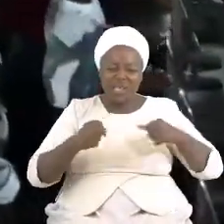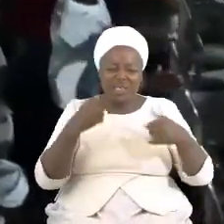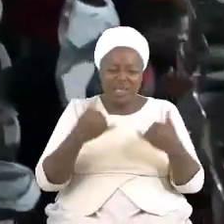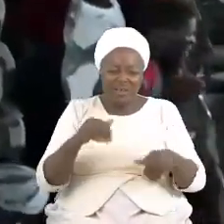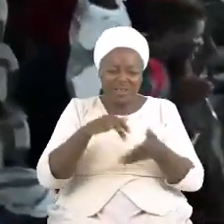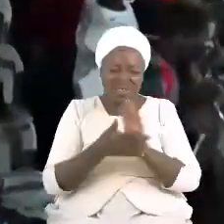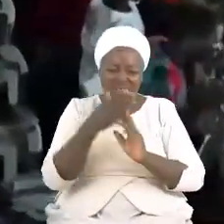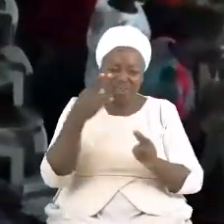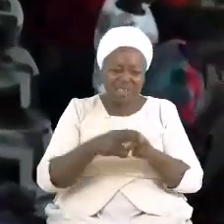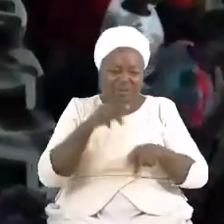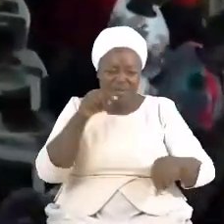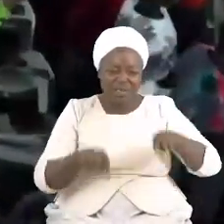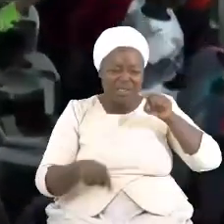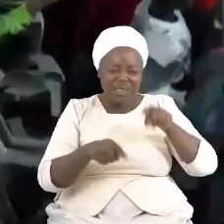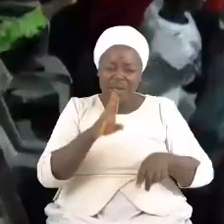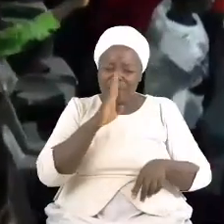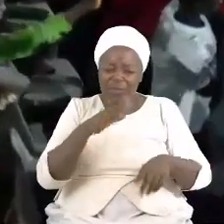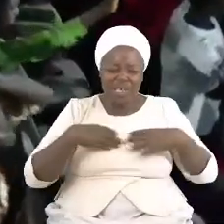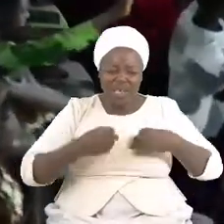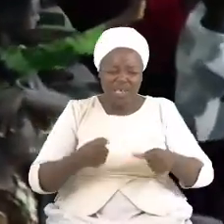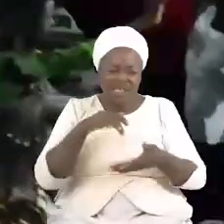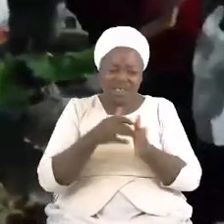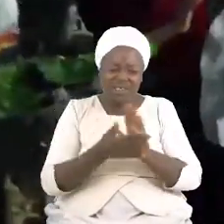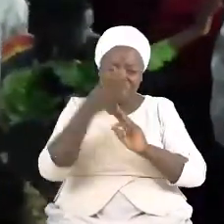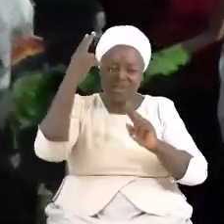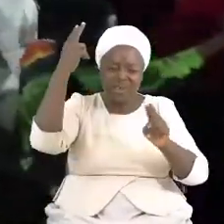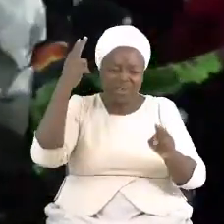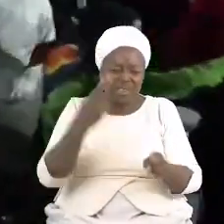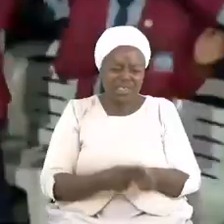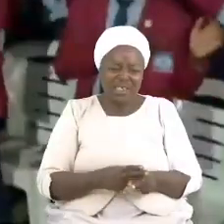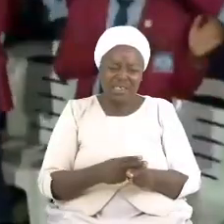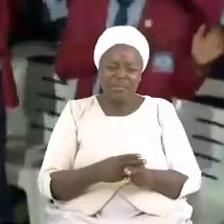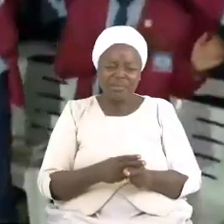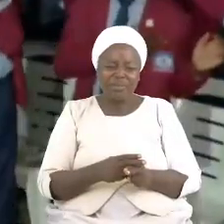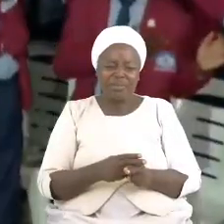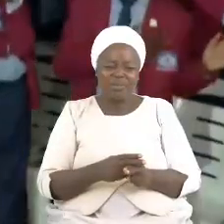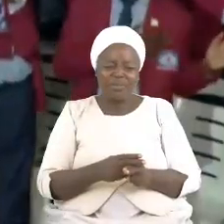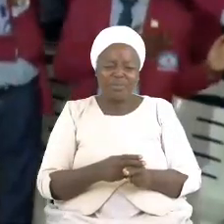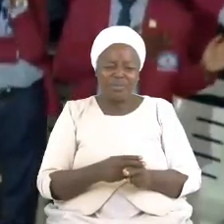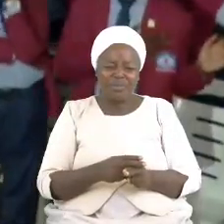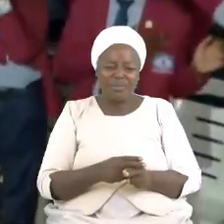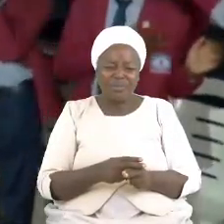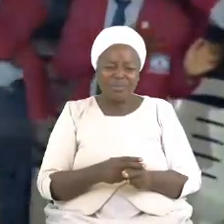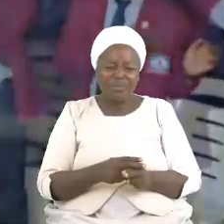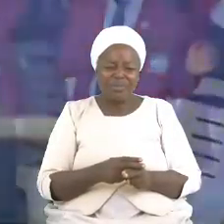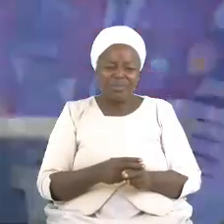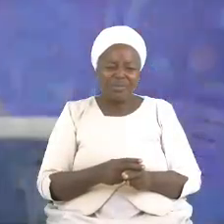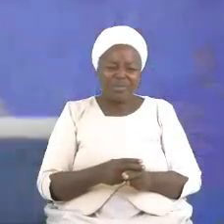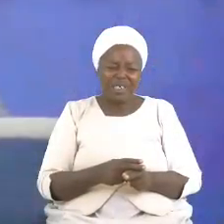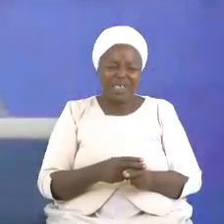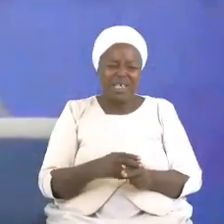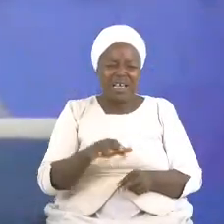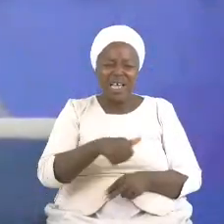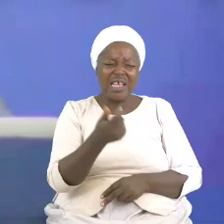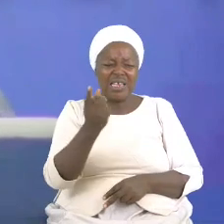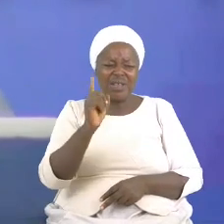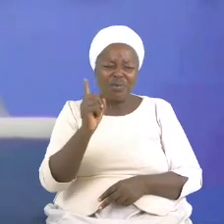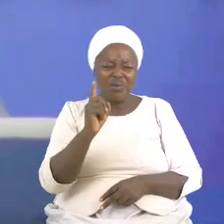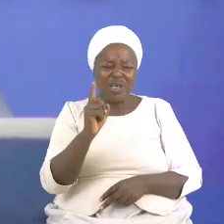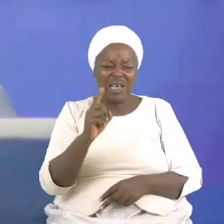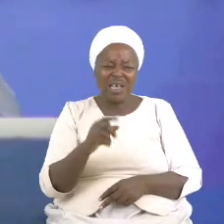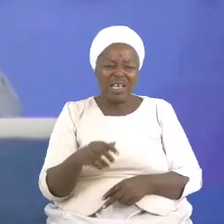Paralysis, lameness, stroke, be healed in Jesus' name. Anywhere, everywhere you have